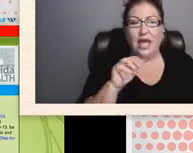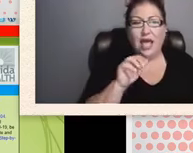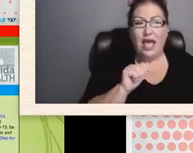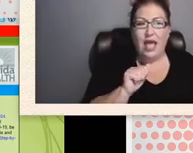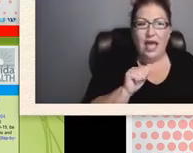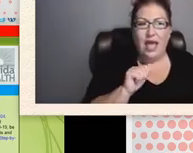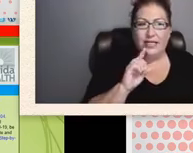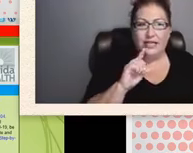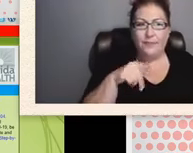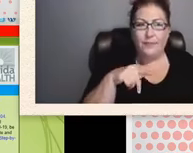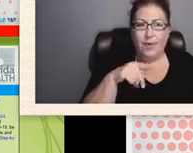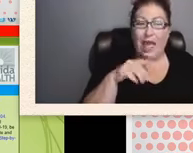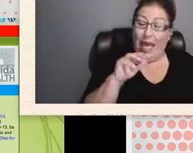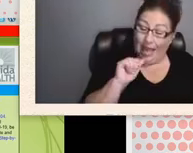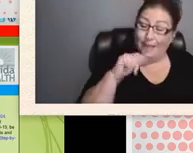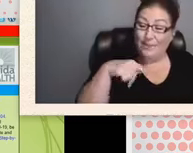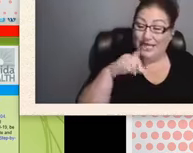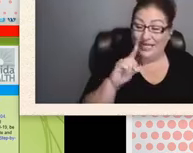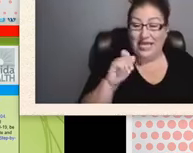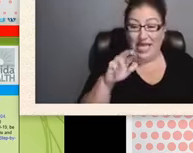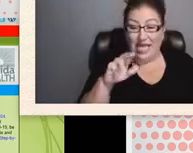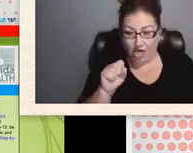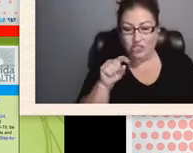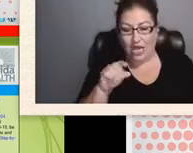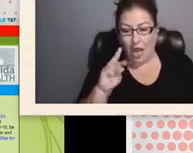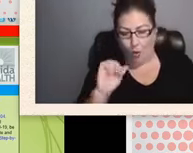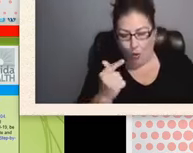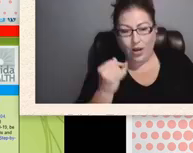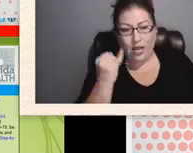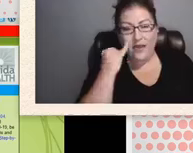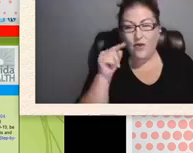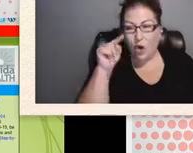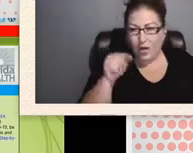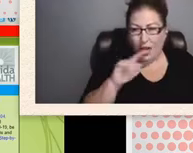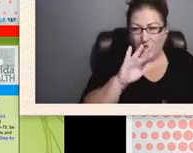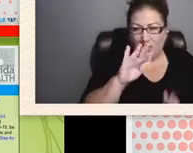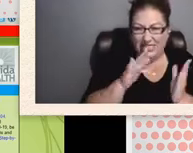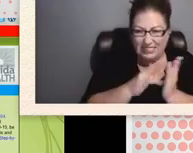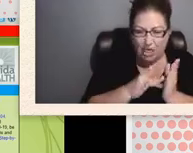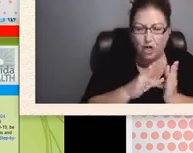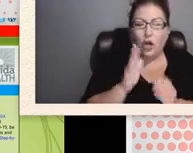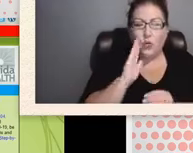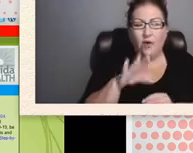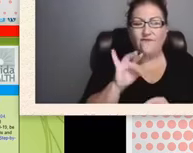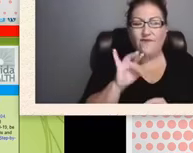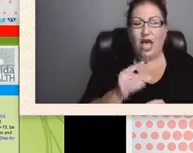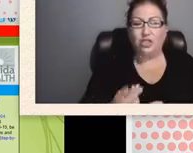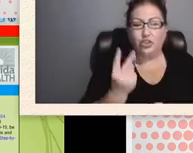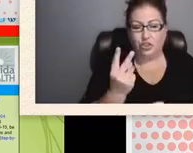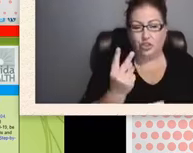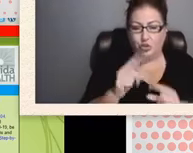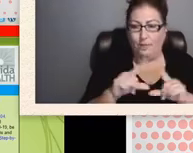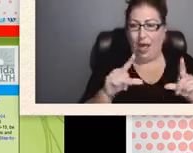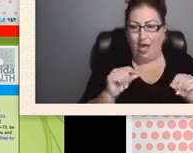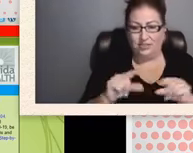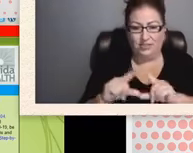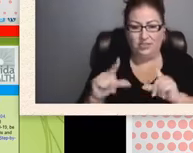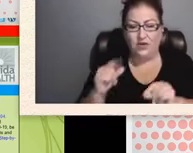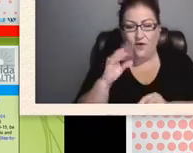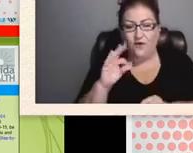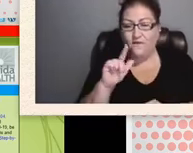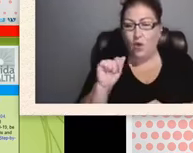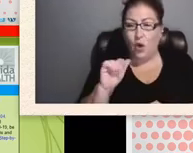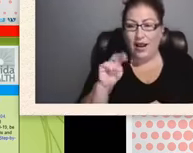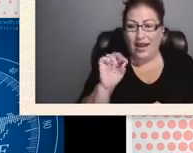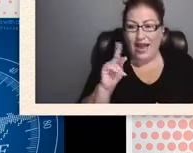appcares.org. If you scroll down to about center of the homepage, you'll find two quick link boxes for our Florida Navigator and our